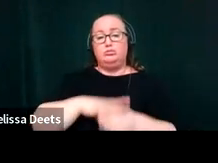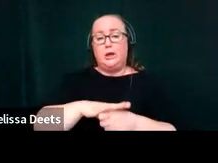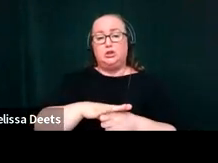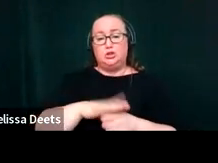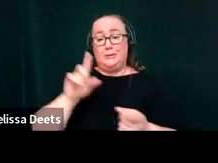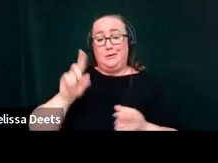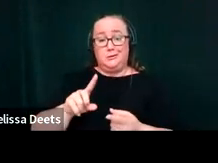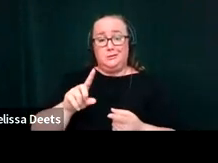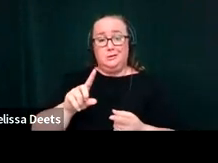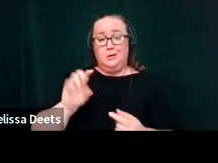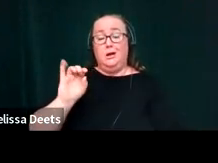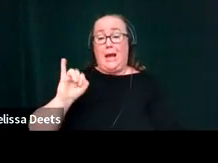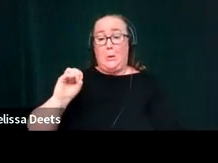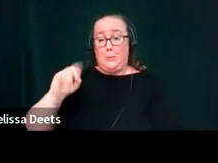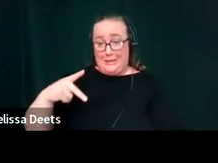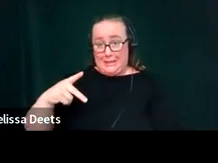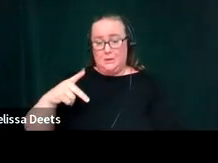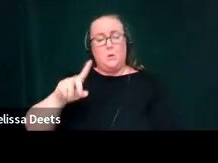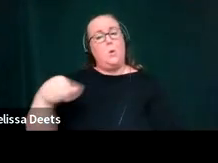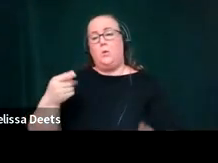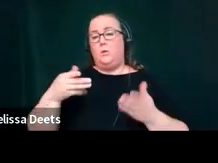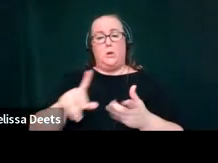risk factor to slow the progression of glaucoma.